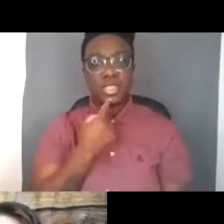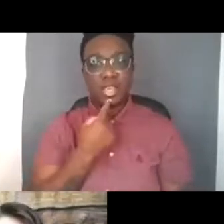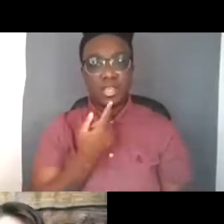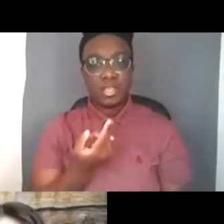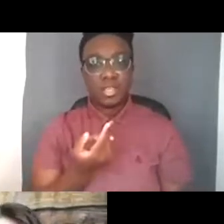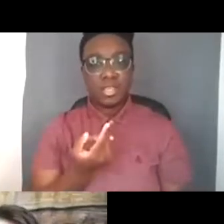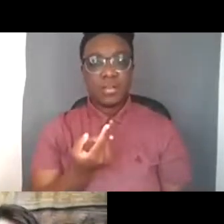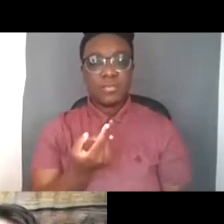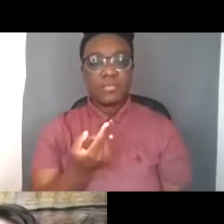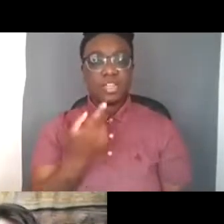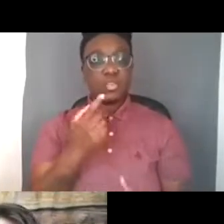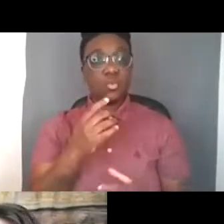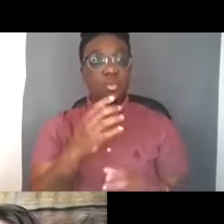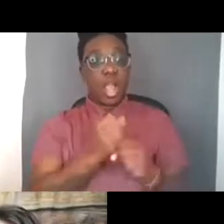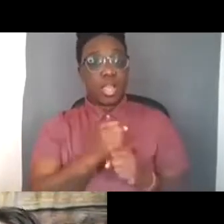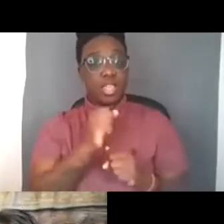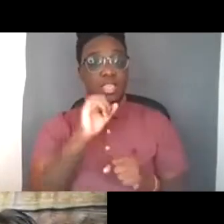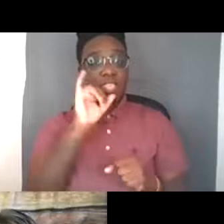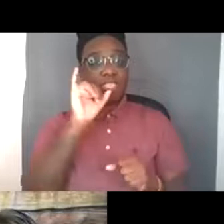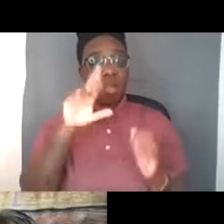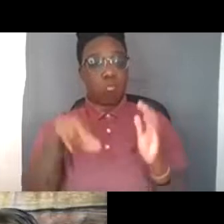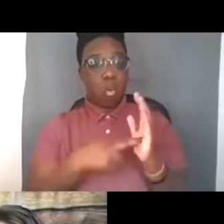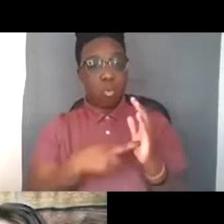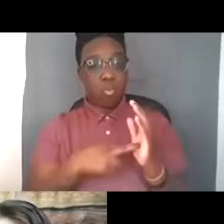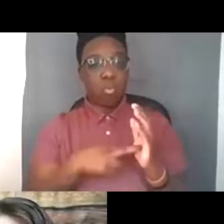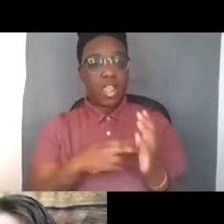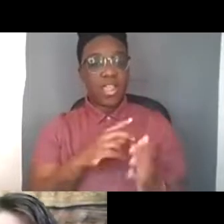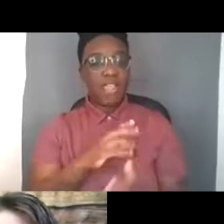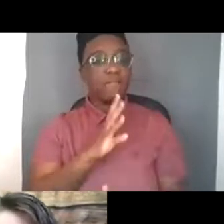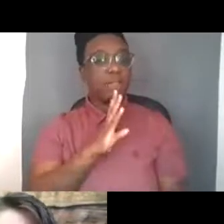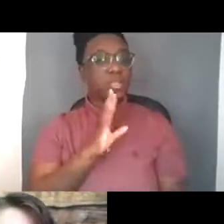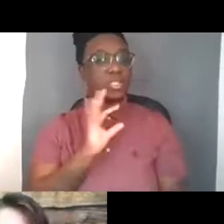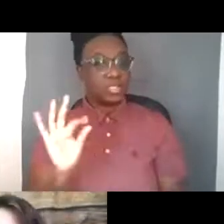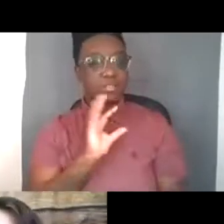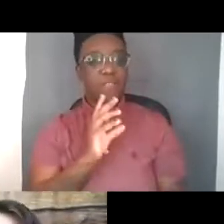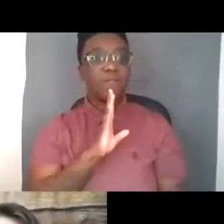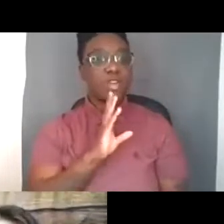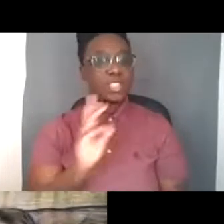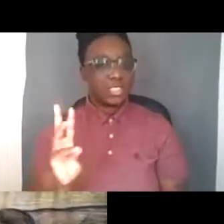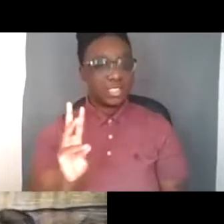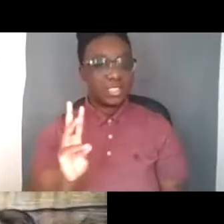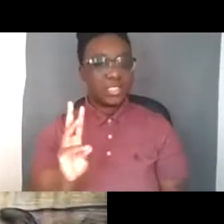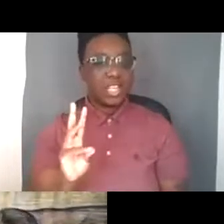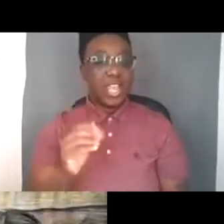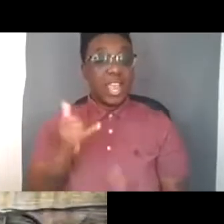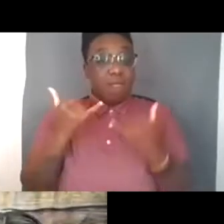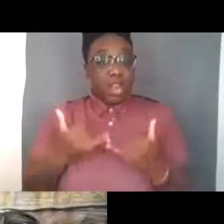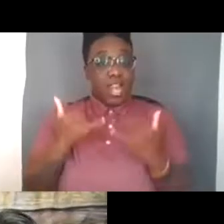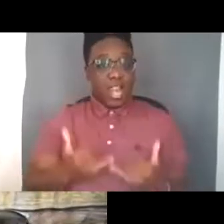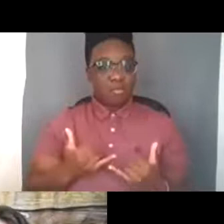got the part on Happy Days at age 46, I think, I'm correct with that? Yeah. And I'm 46 right